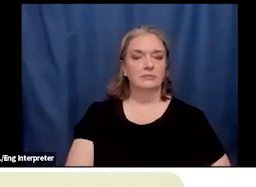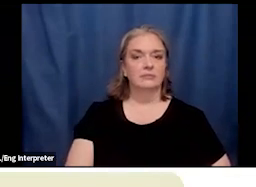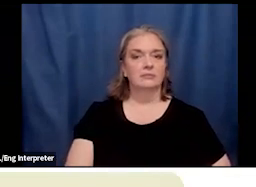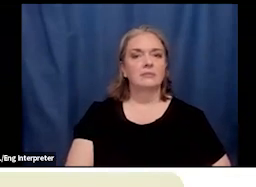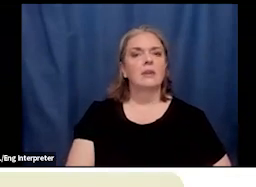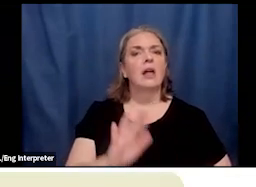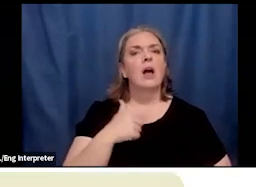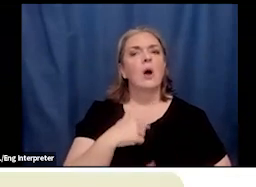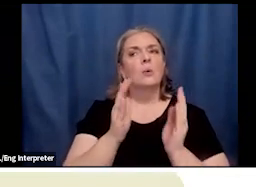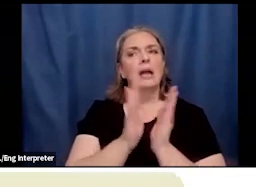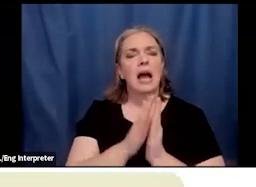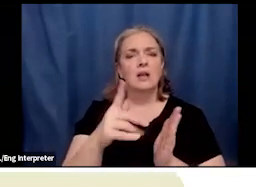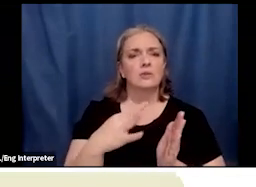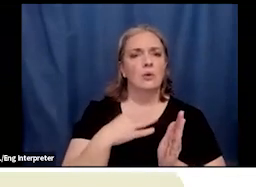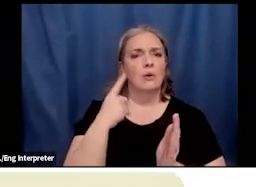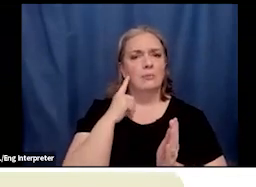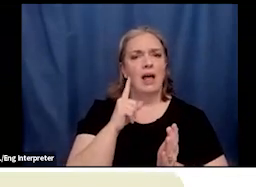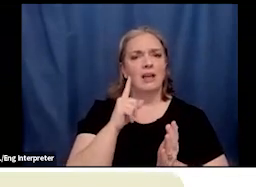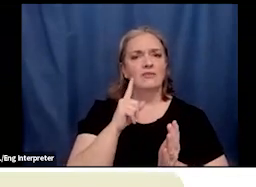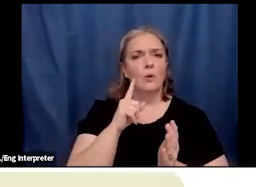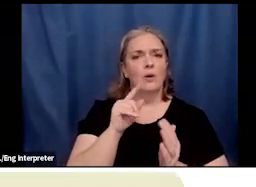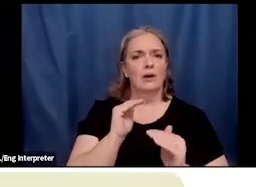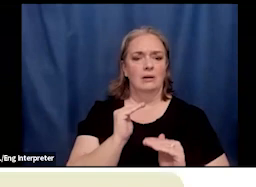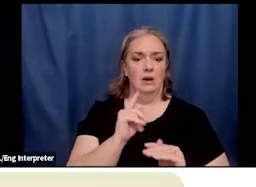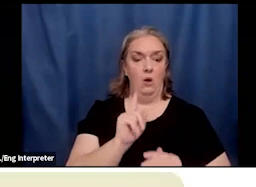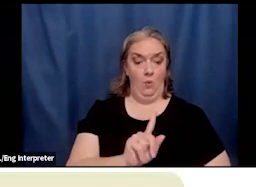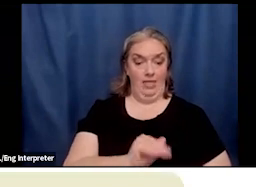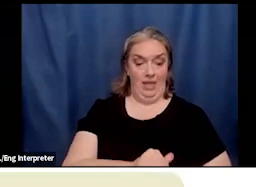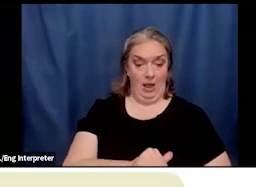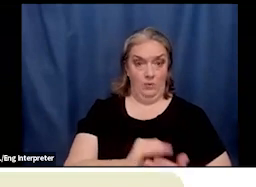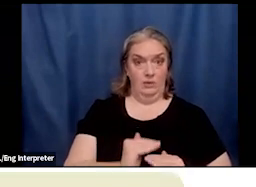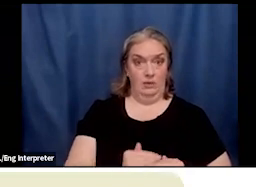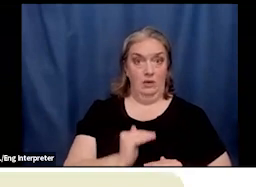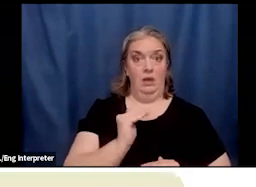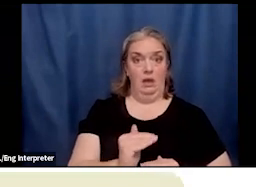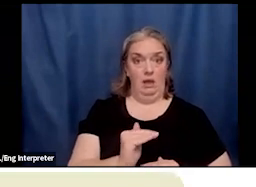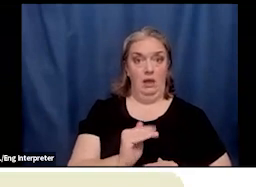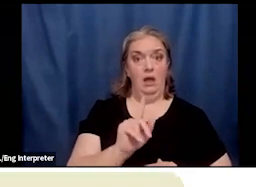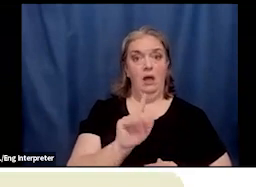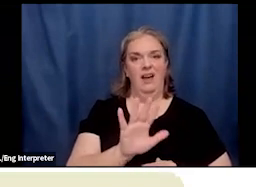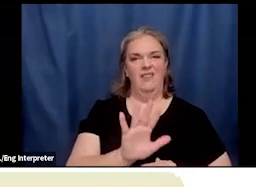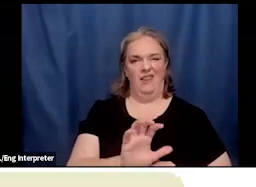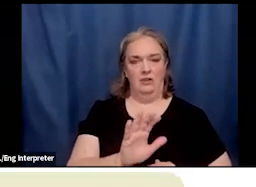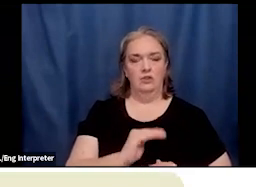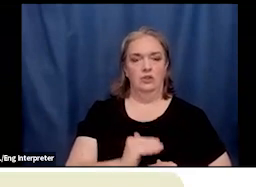in $500 increments. So I've listed out all of them here. So please do not send something that's